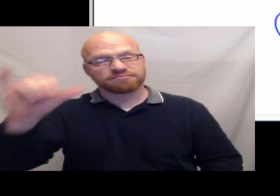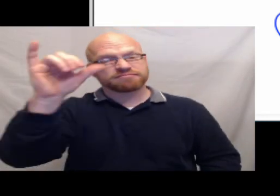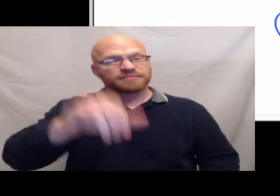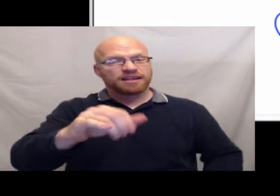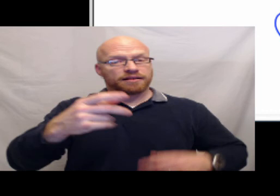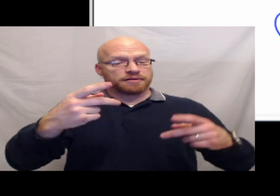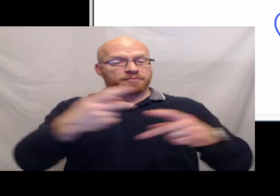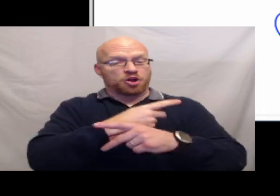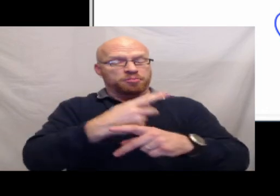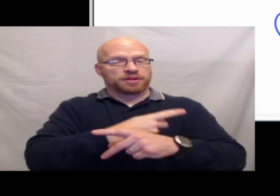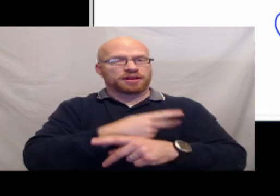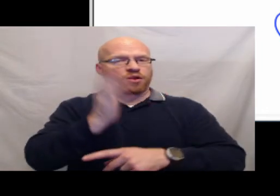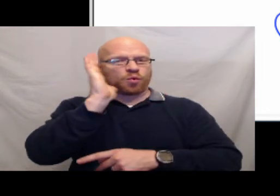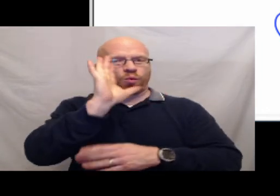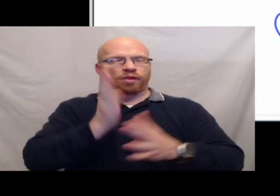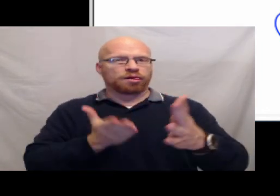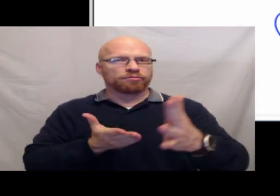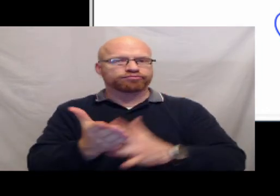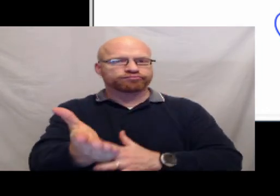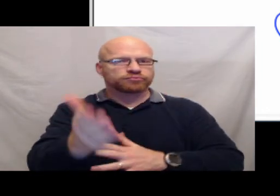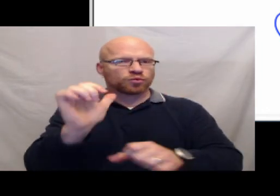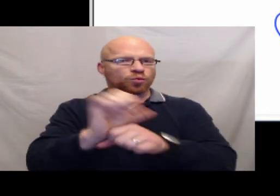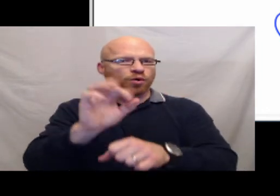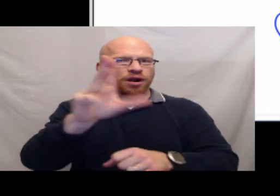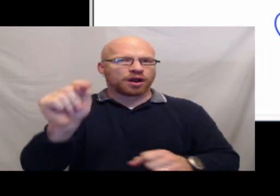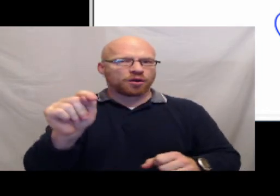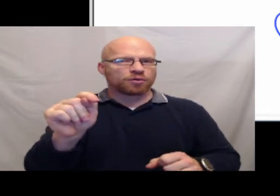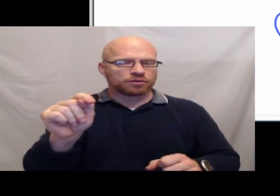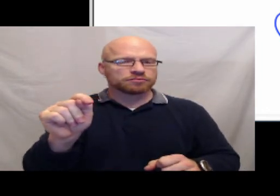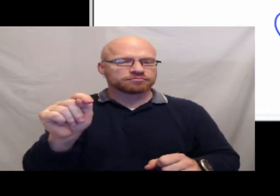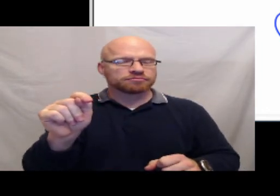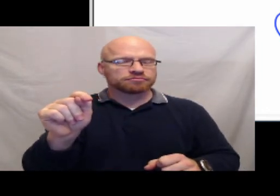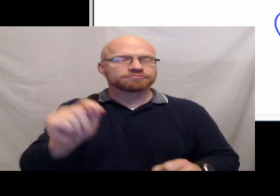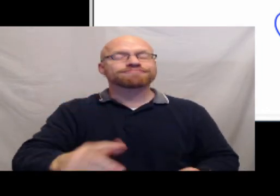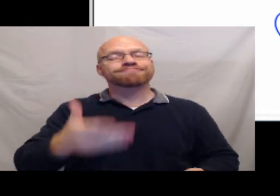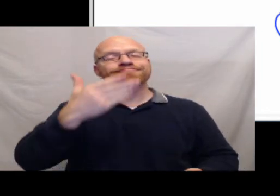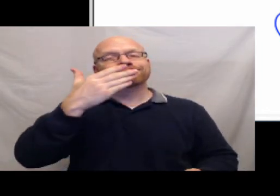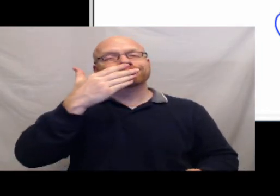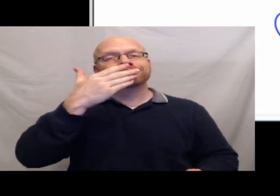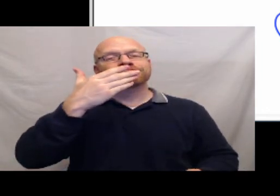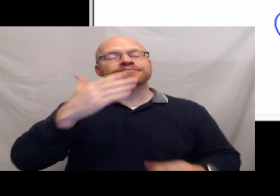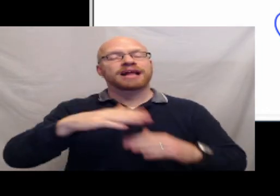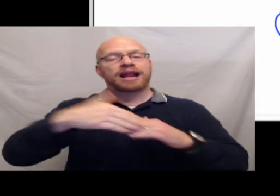And that's our answer. If we multiply it through and worked it out, it would check. Thank you.